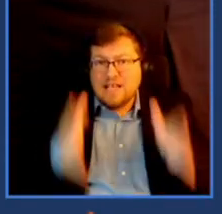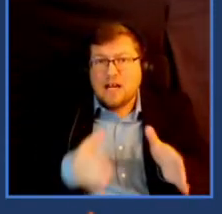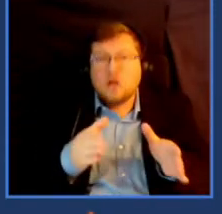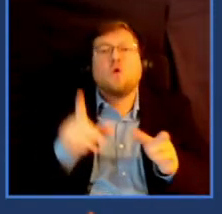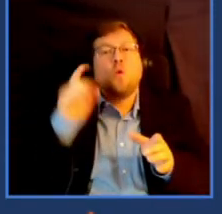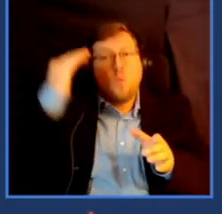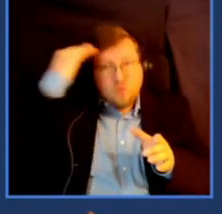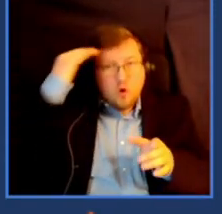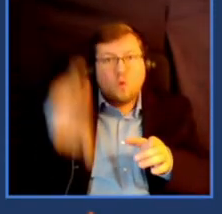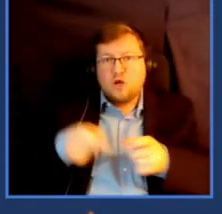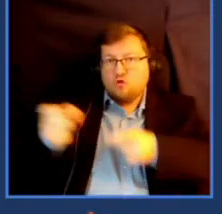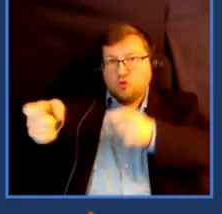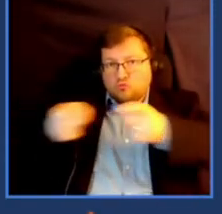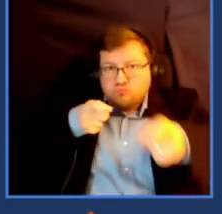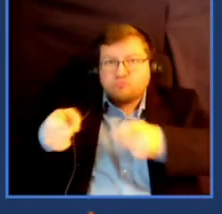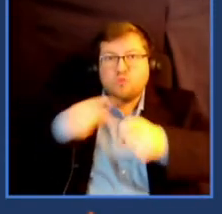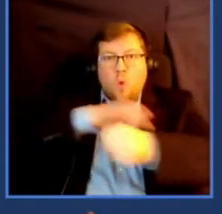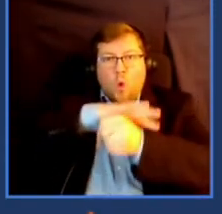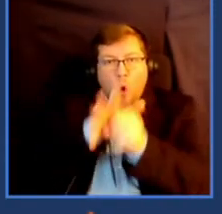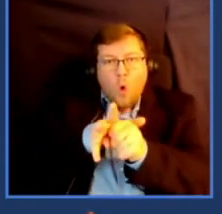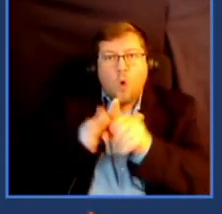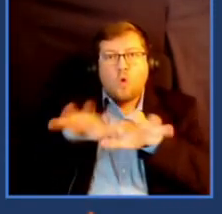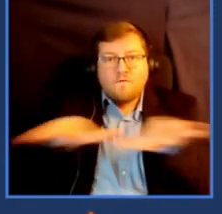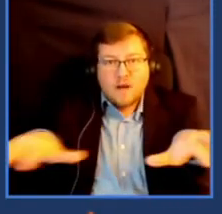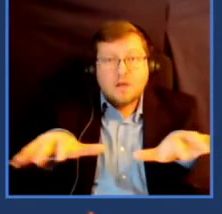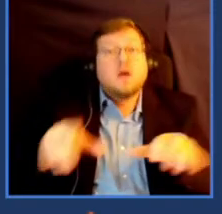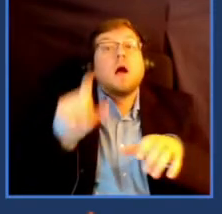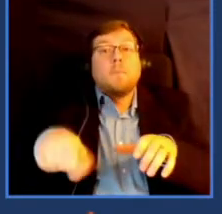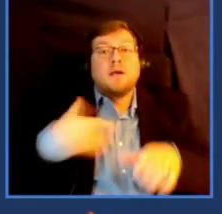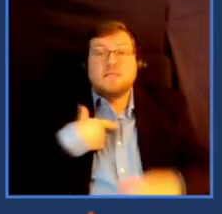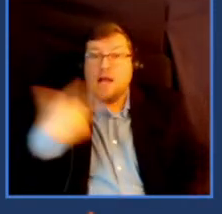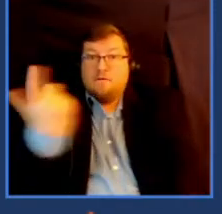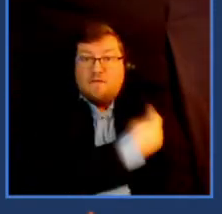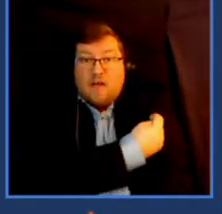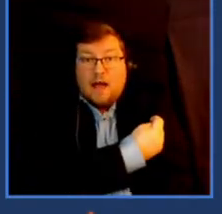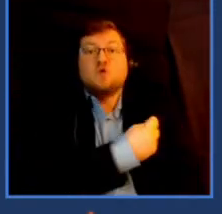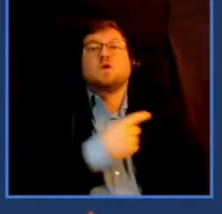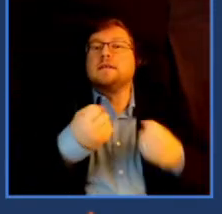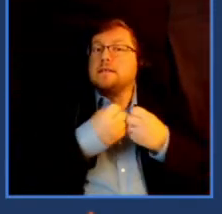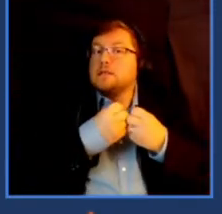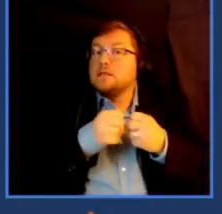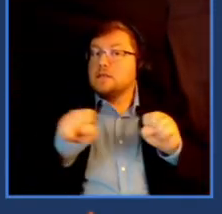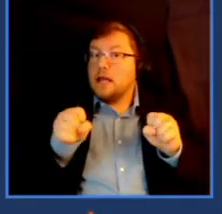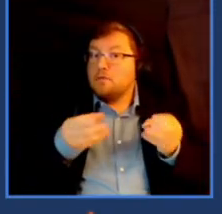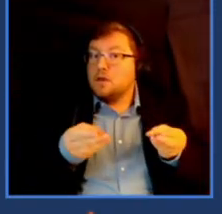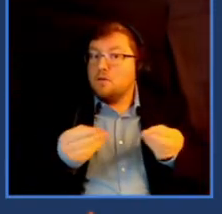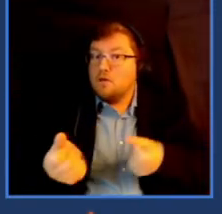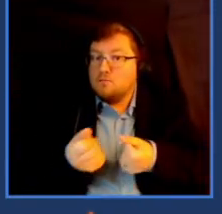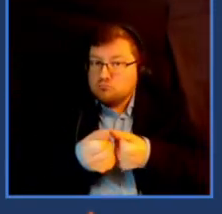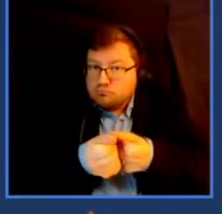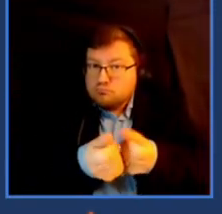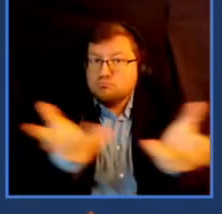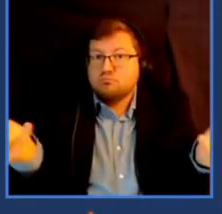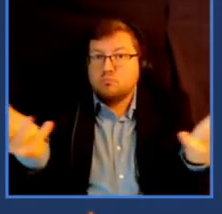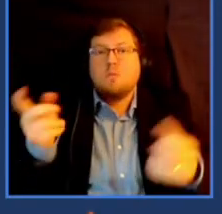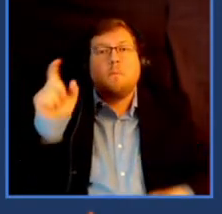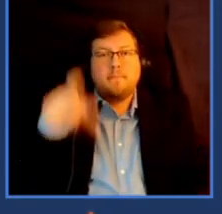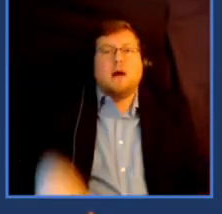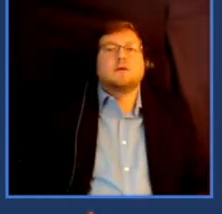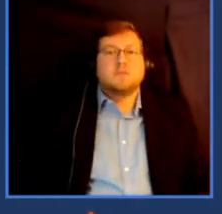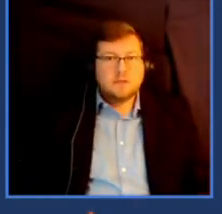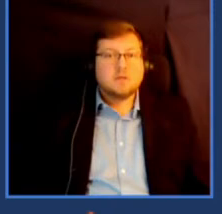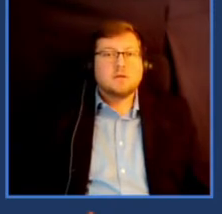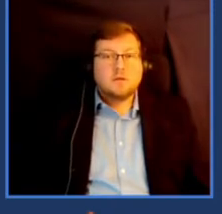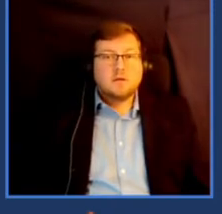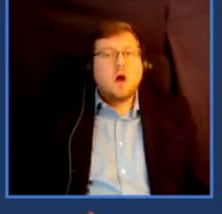control, that we've got to get this vaccine safely and efficiently distributed, that we've got to stand up